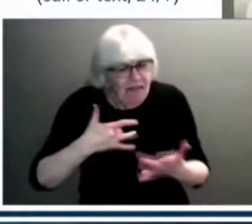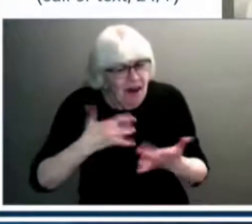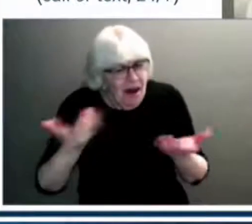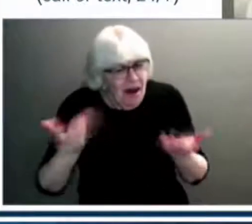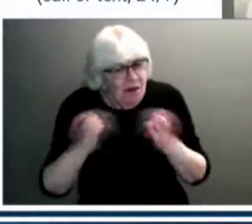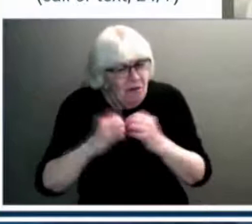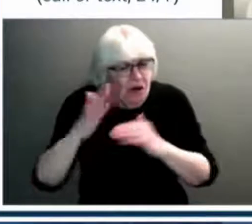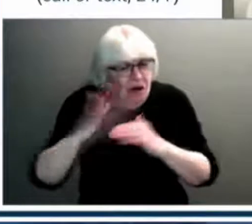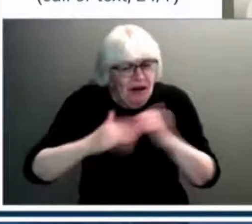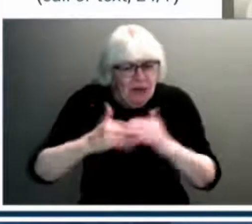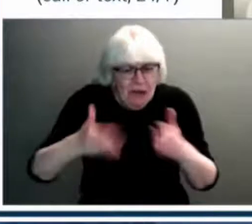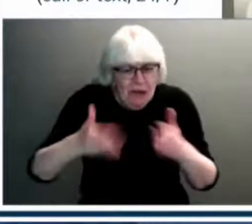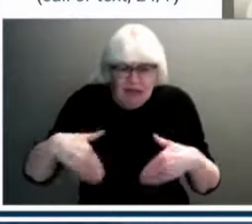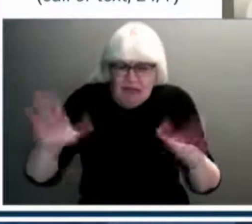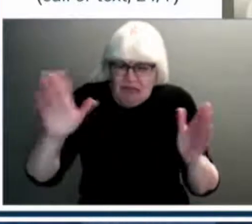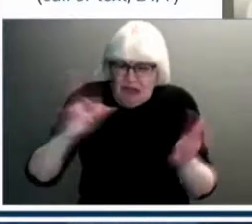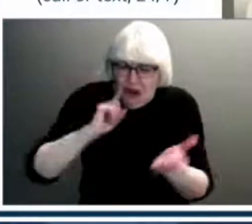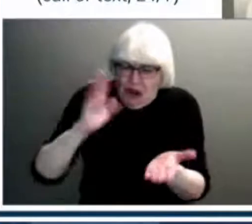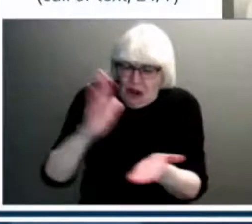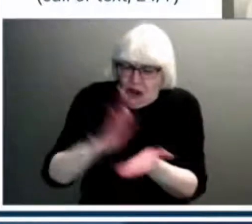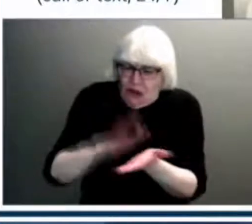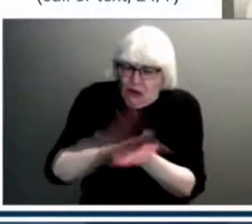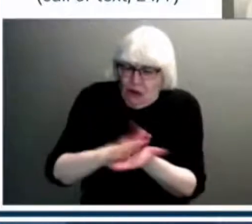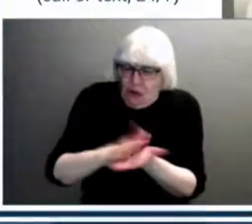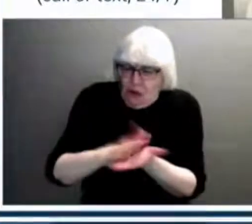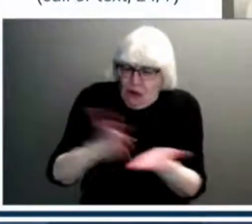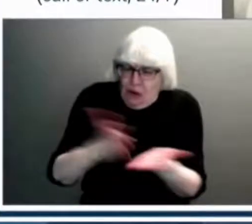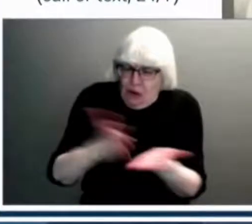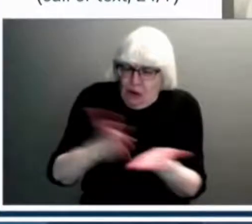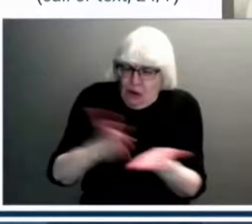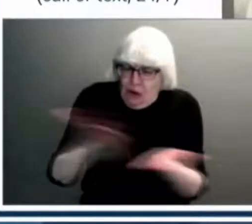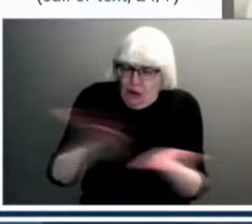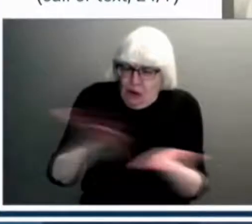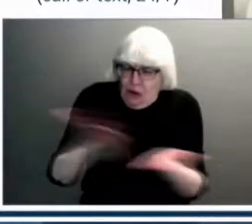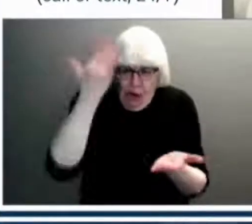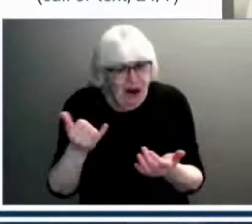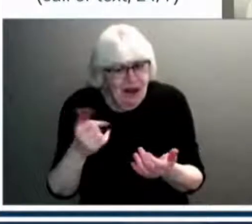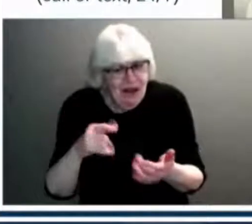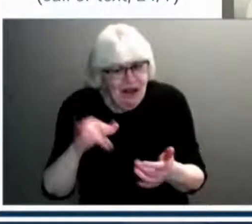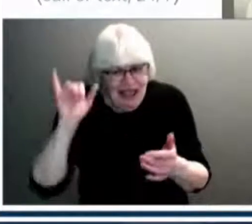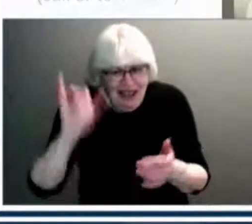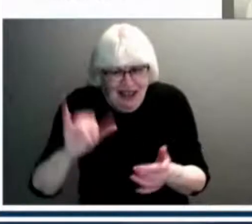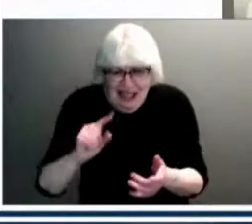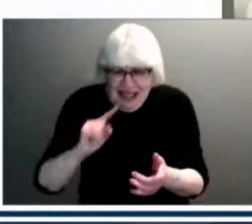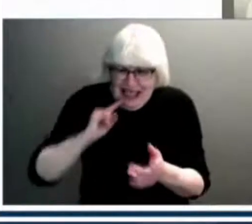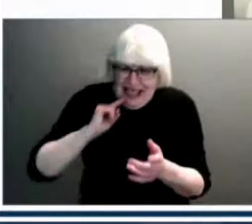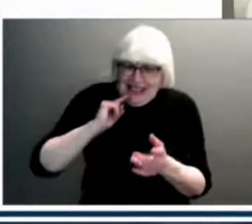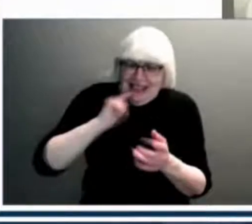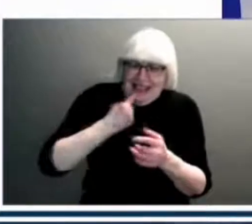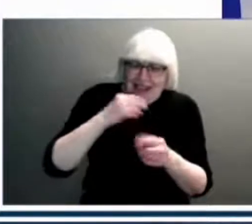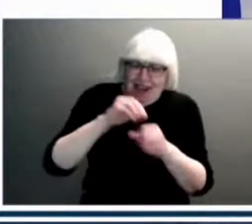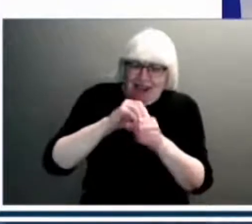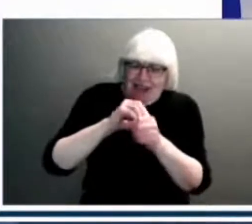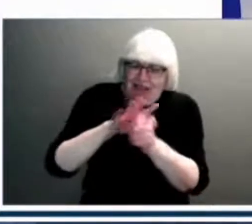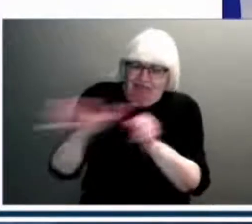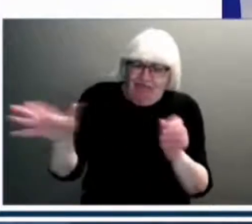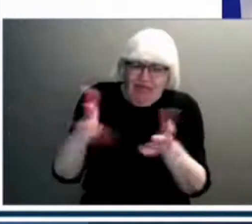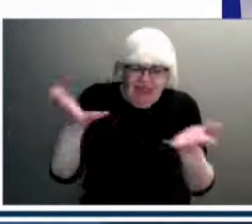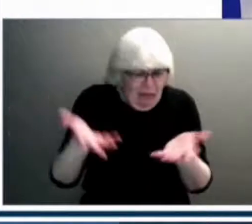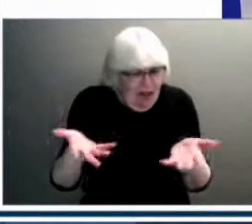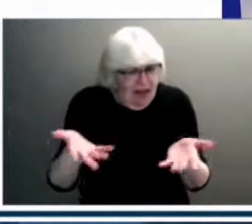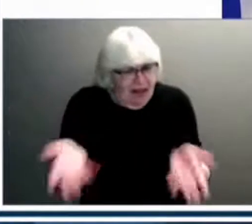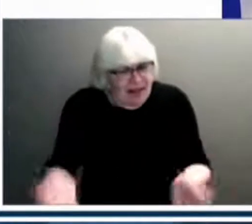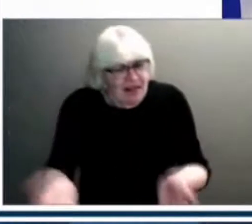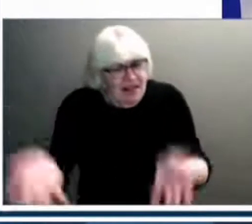the severity of the situation that we're facing right now? Look, we follow the advice of